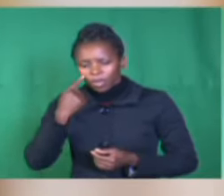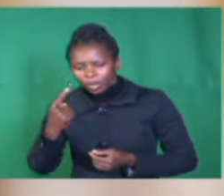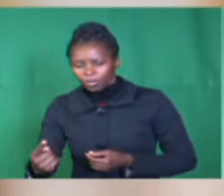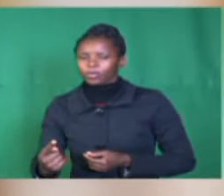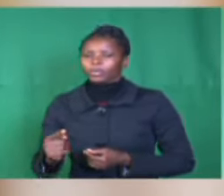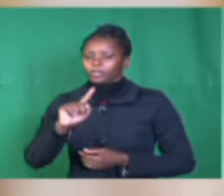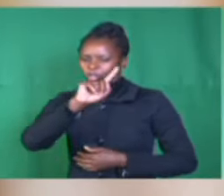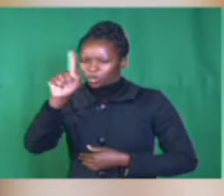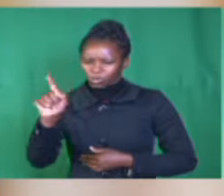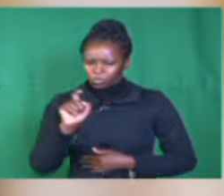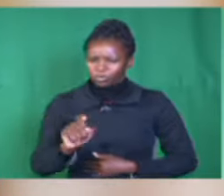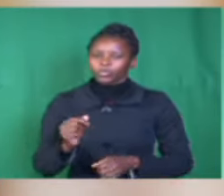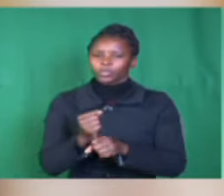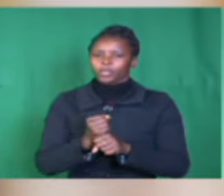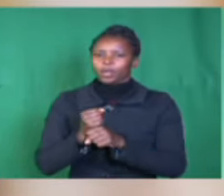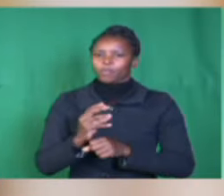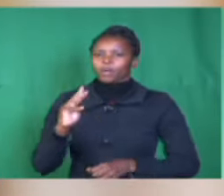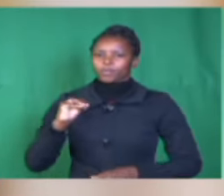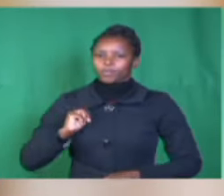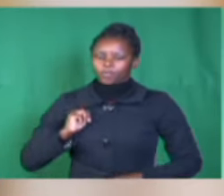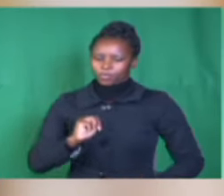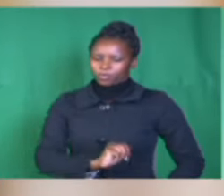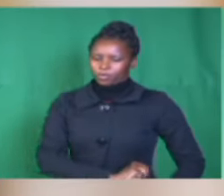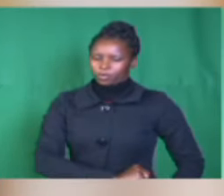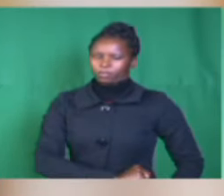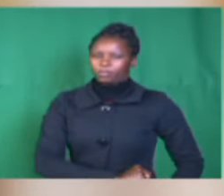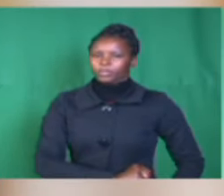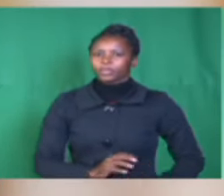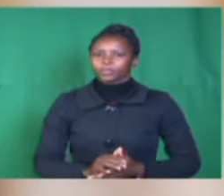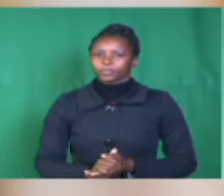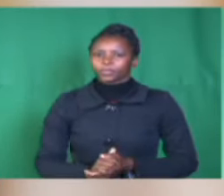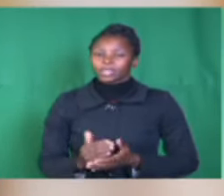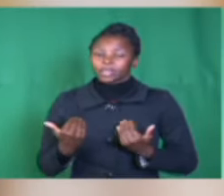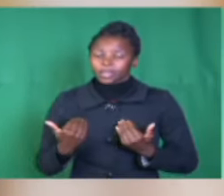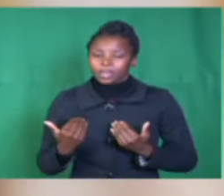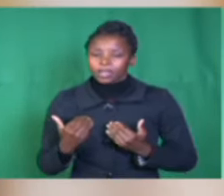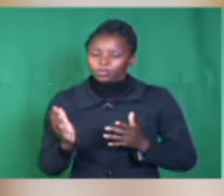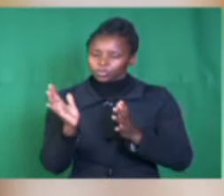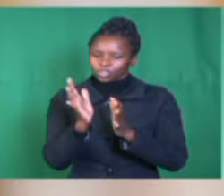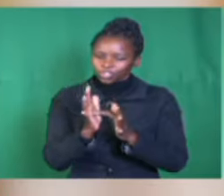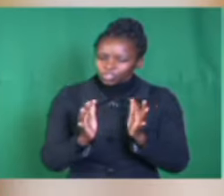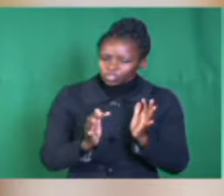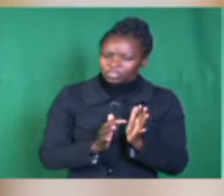bit different. Jesus Christ here is the one who is asking